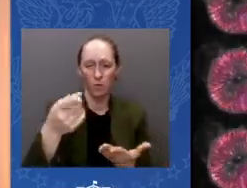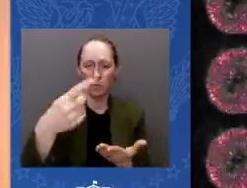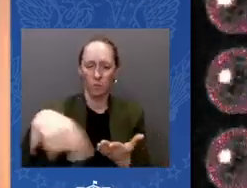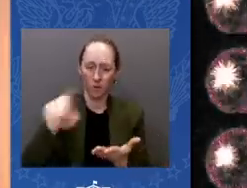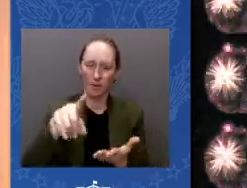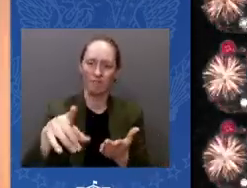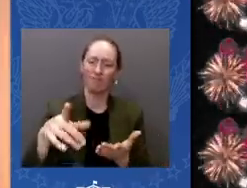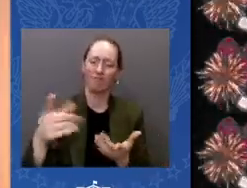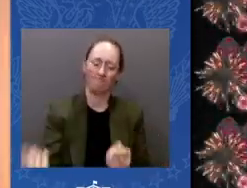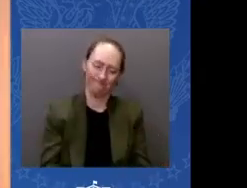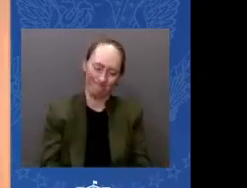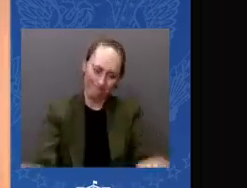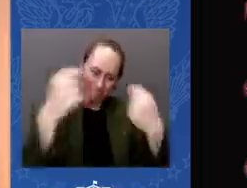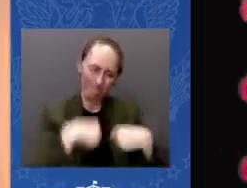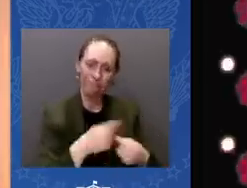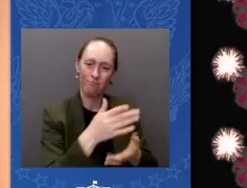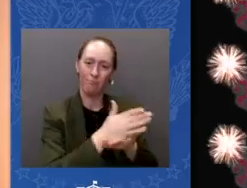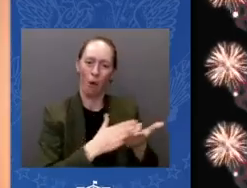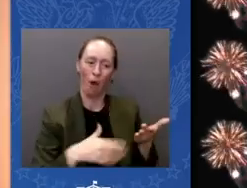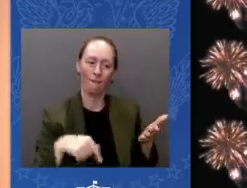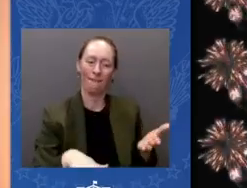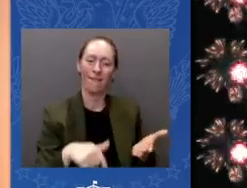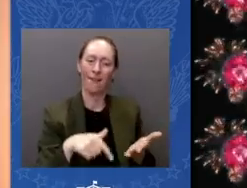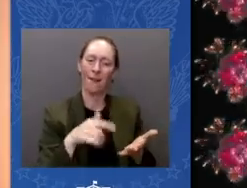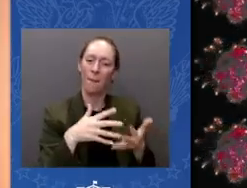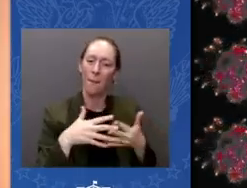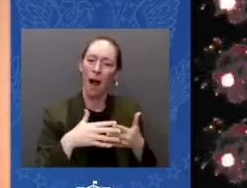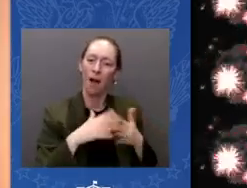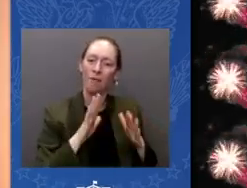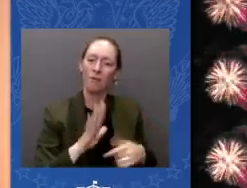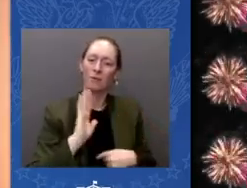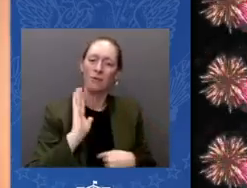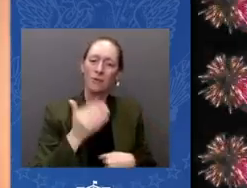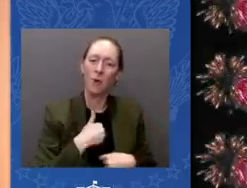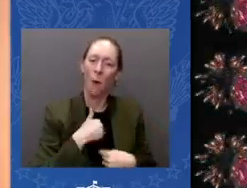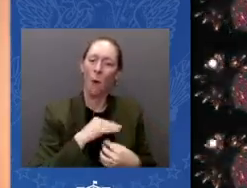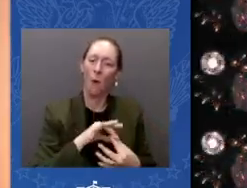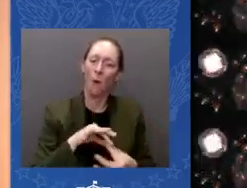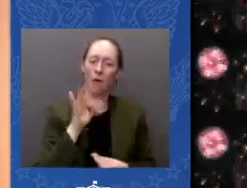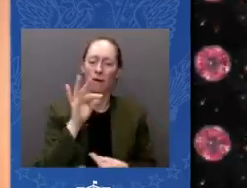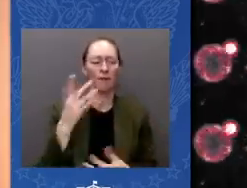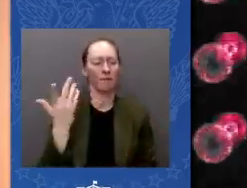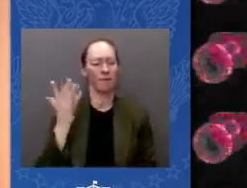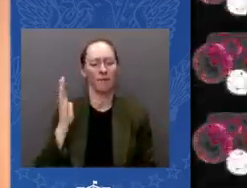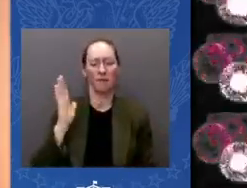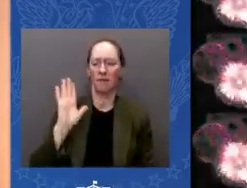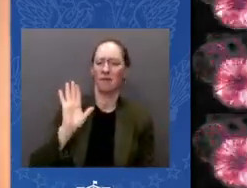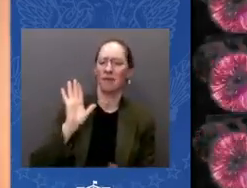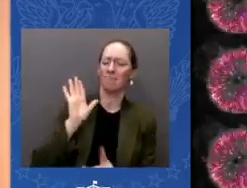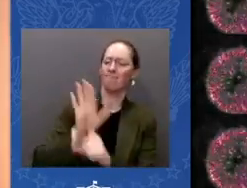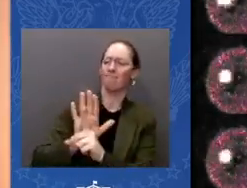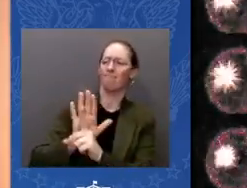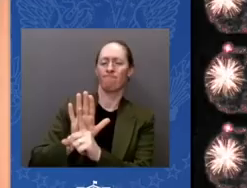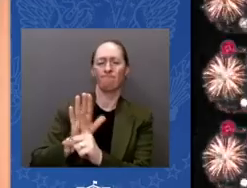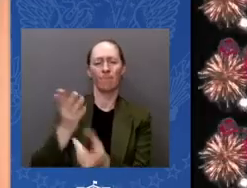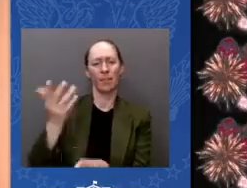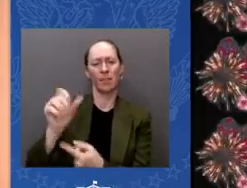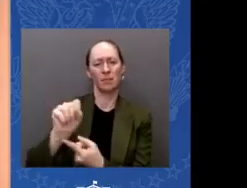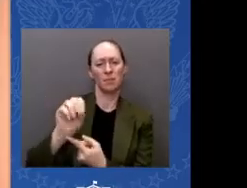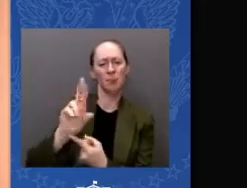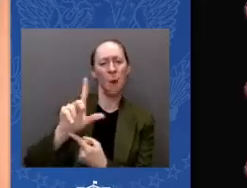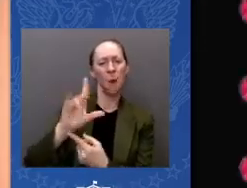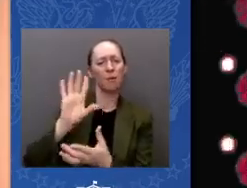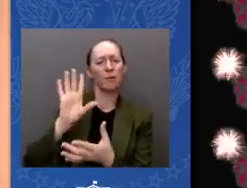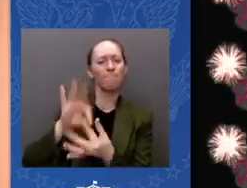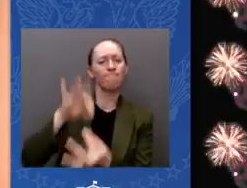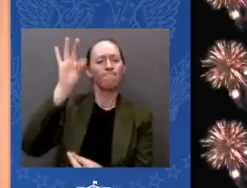said I always wanted to restore the soul of the nation. What's the soul? Well, the soul to me is the breath, the life, and the essence of who we are. The